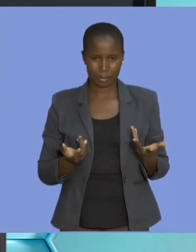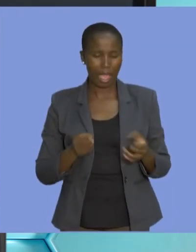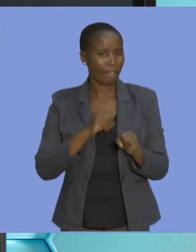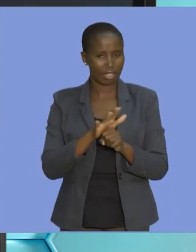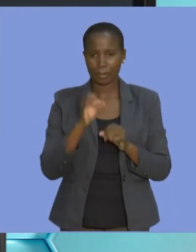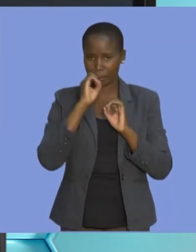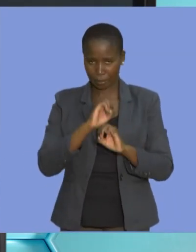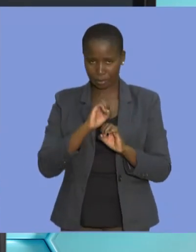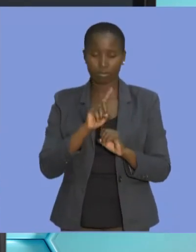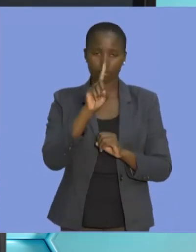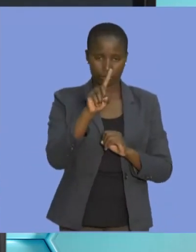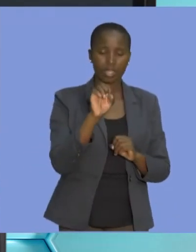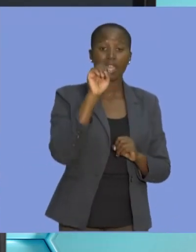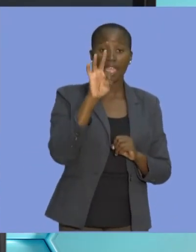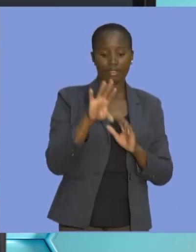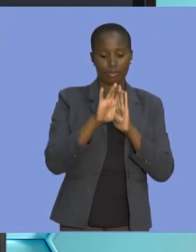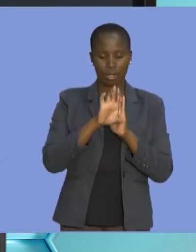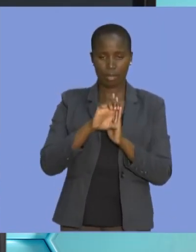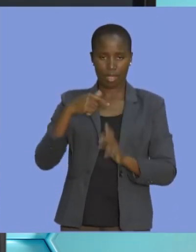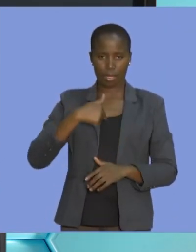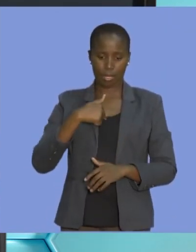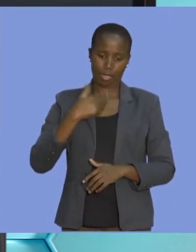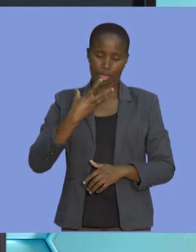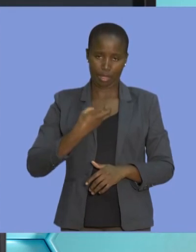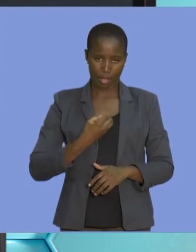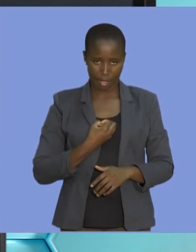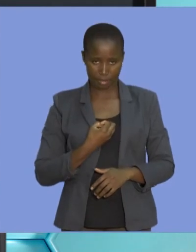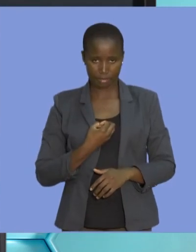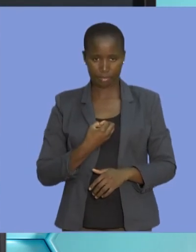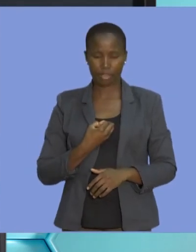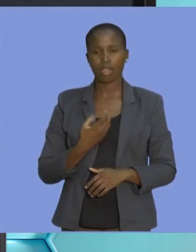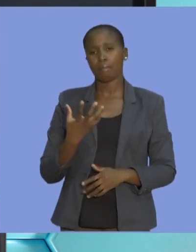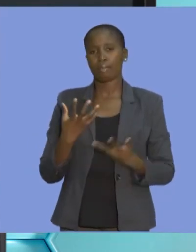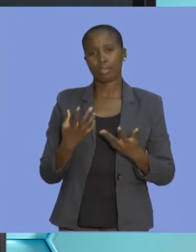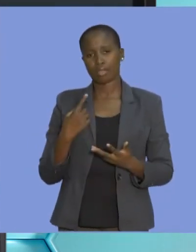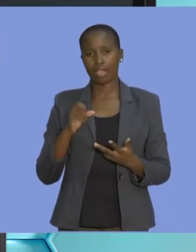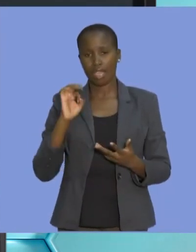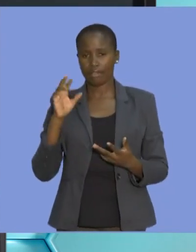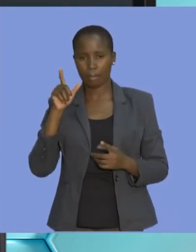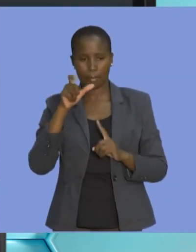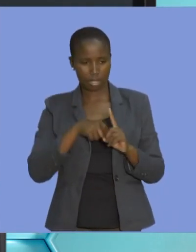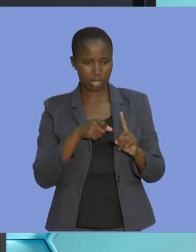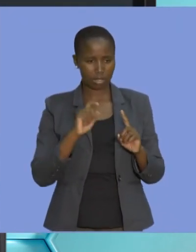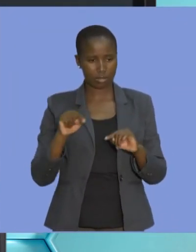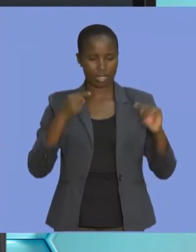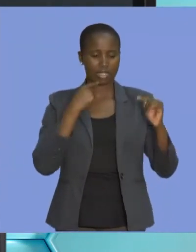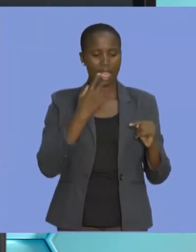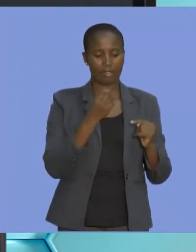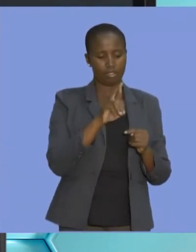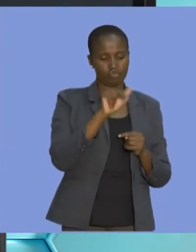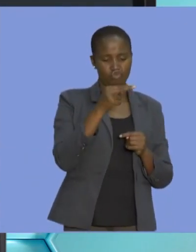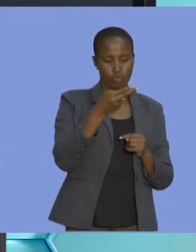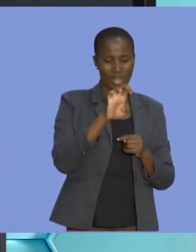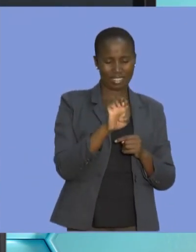If I have an argument, somebody argues using range, I don't think